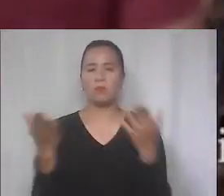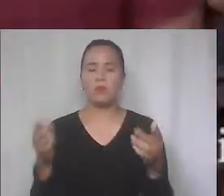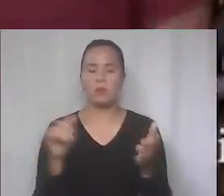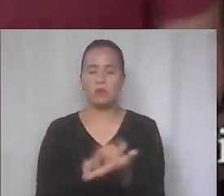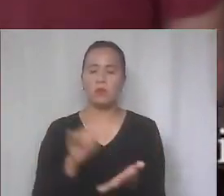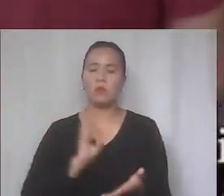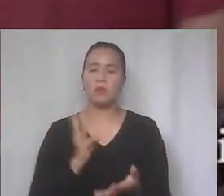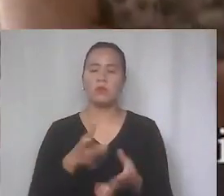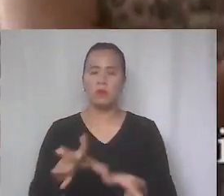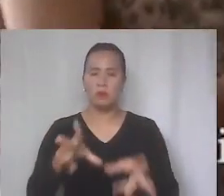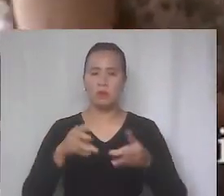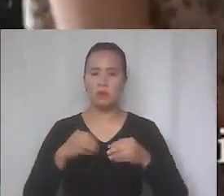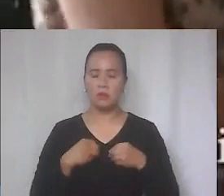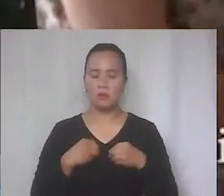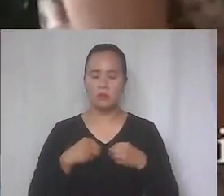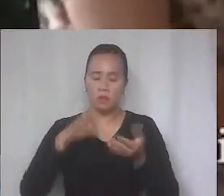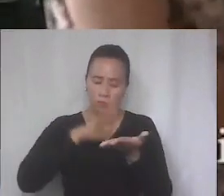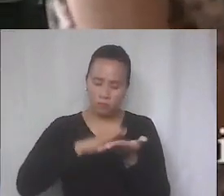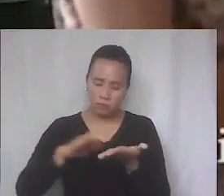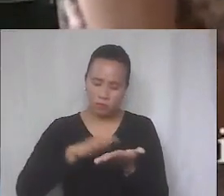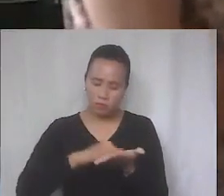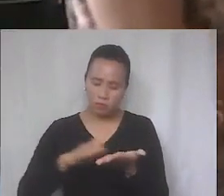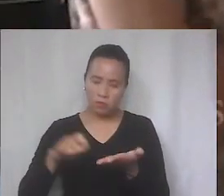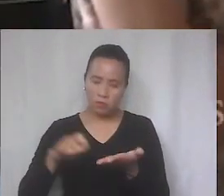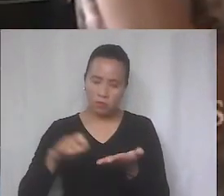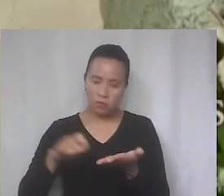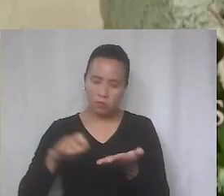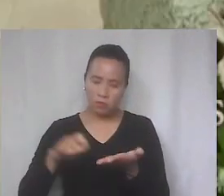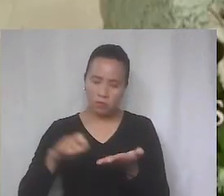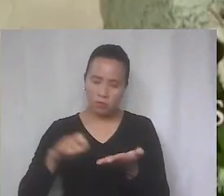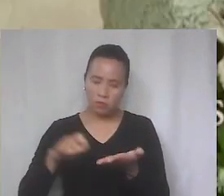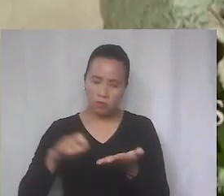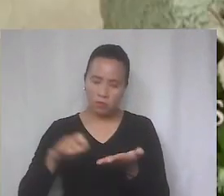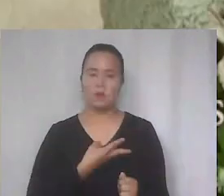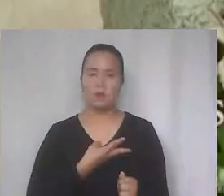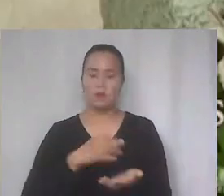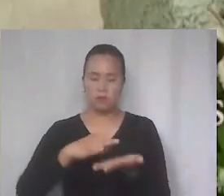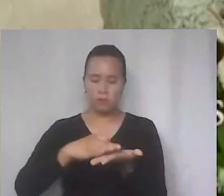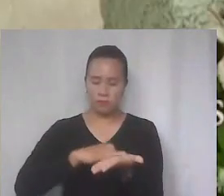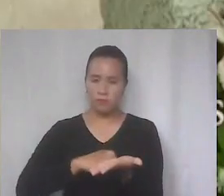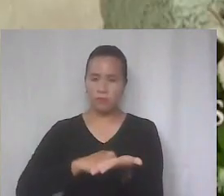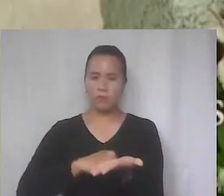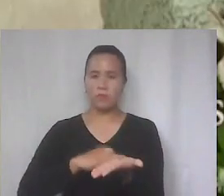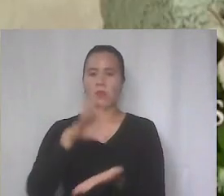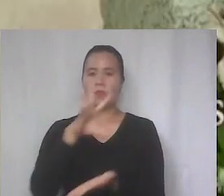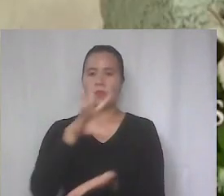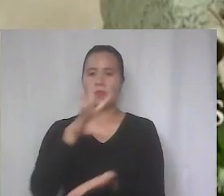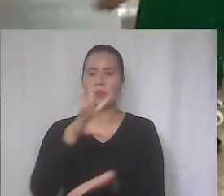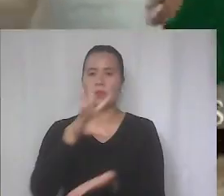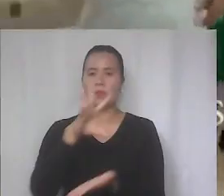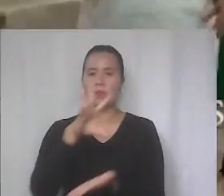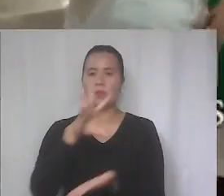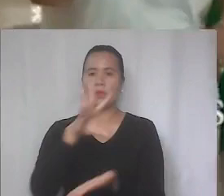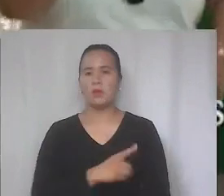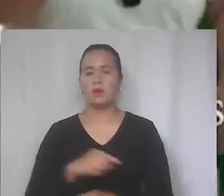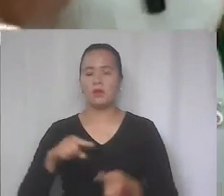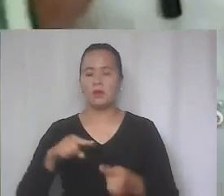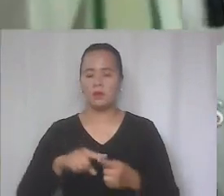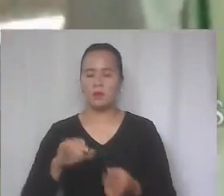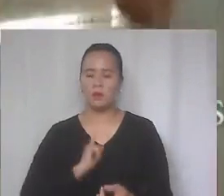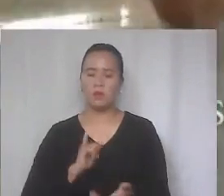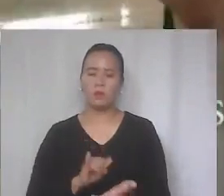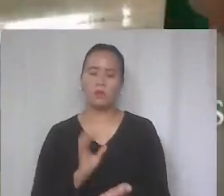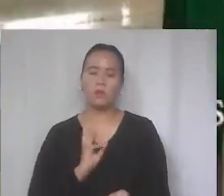in pardoning that we are pardoned, and it is in dying to ourselves that we are born to eternal